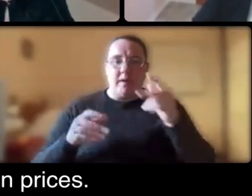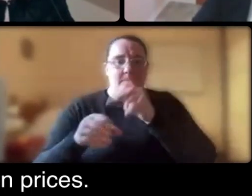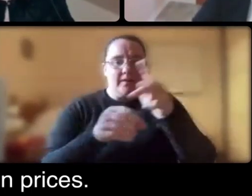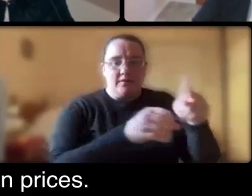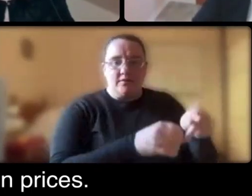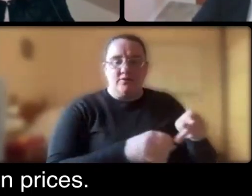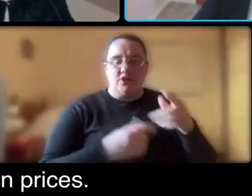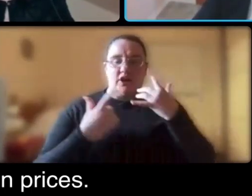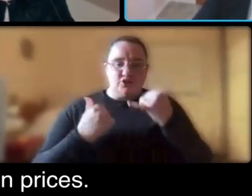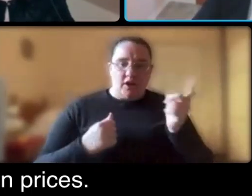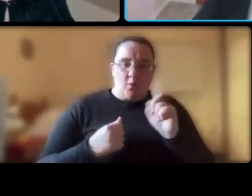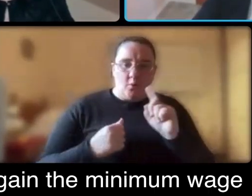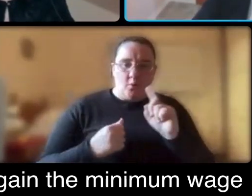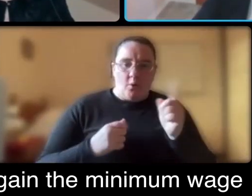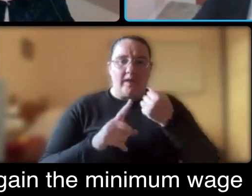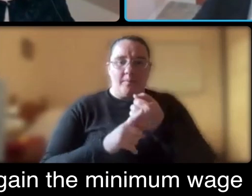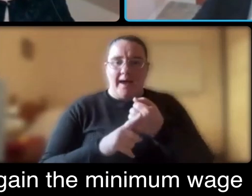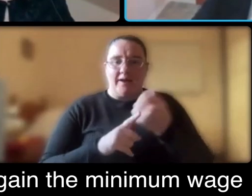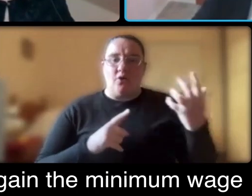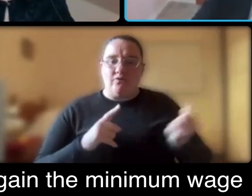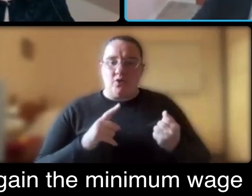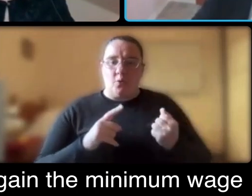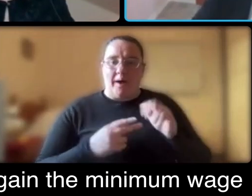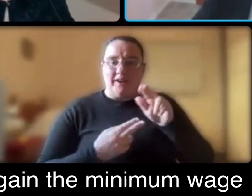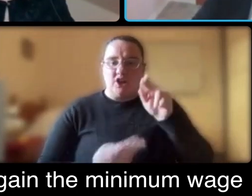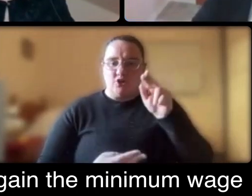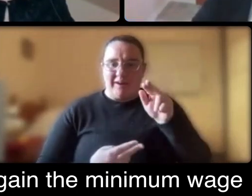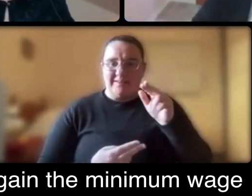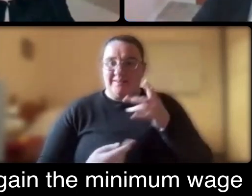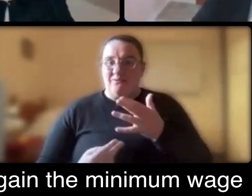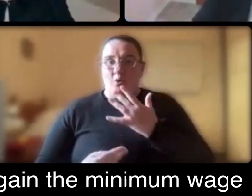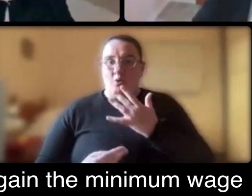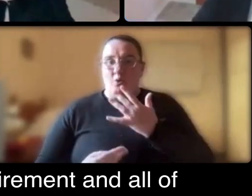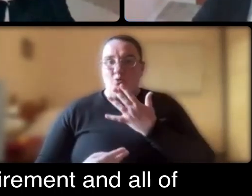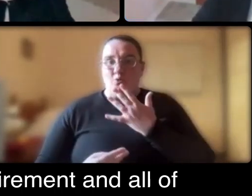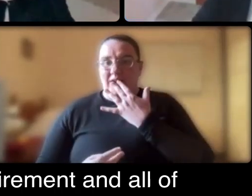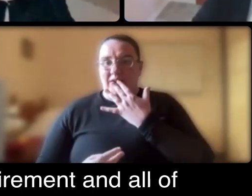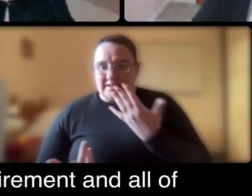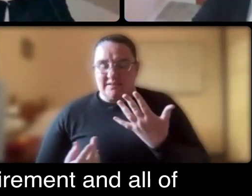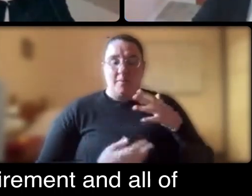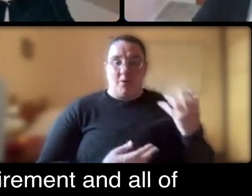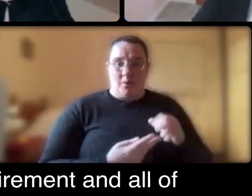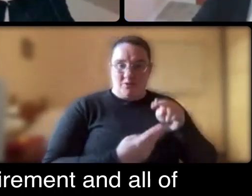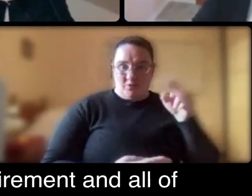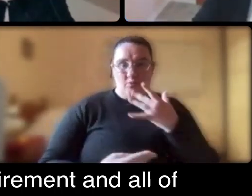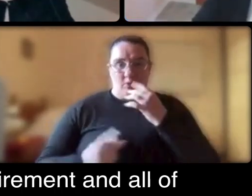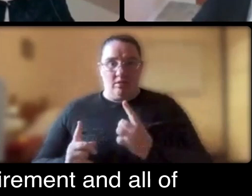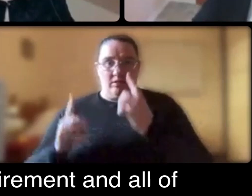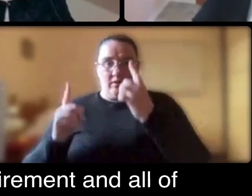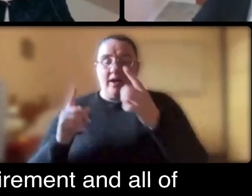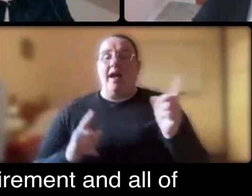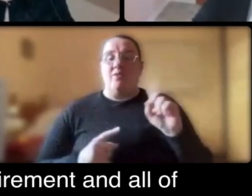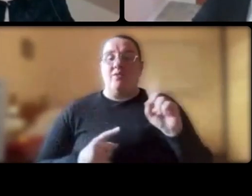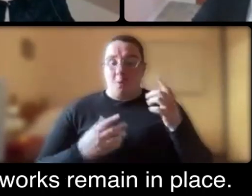on prices. So as Russell mentioned again, the minimum wage award is a legal